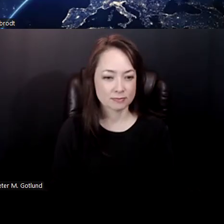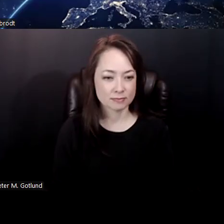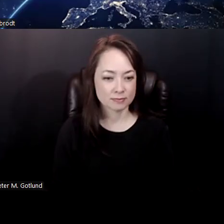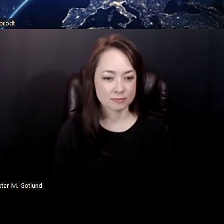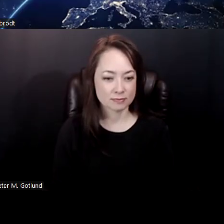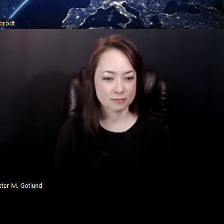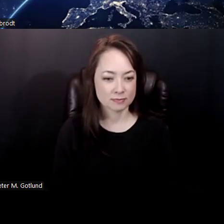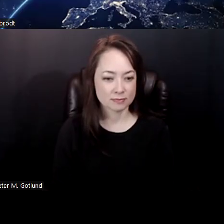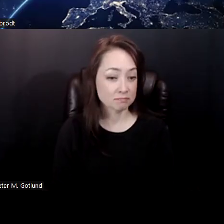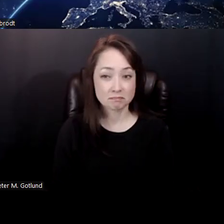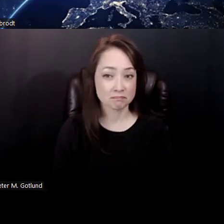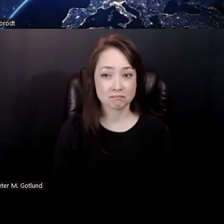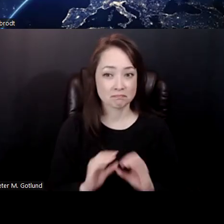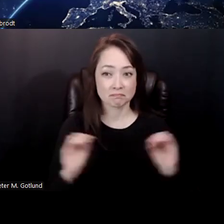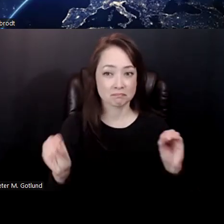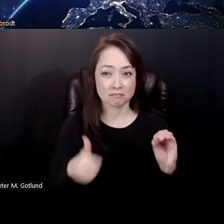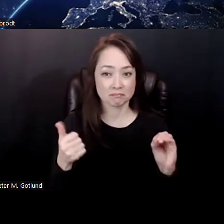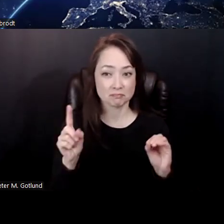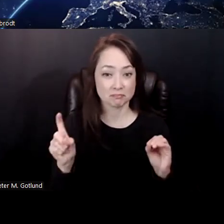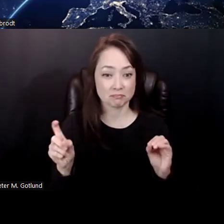No other questions?